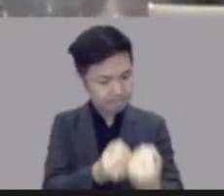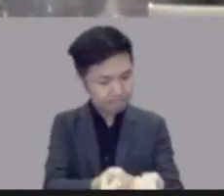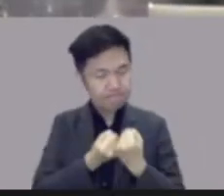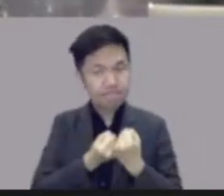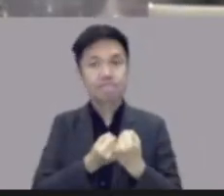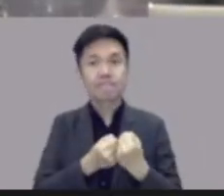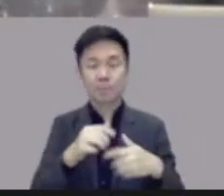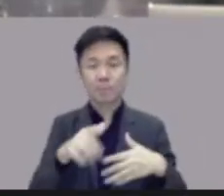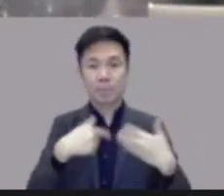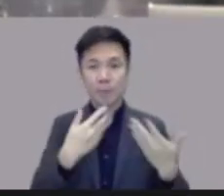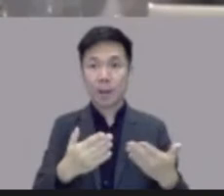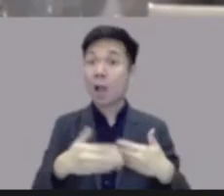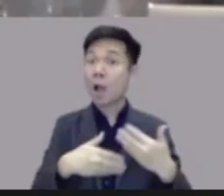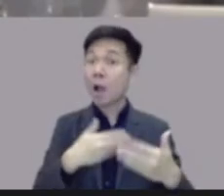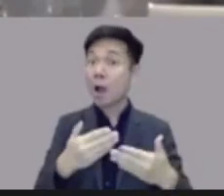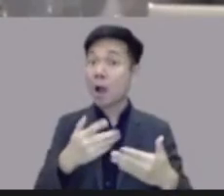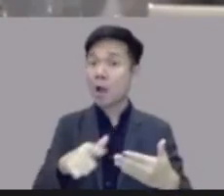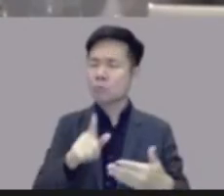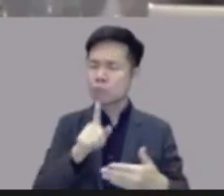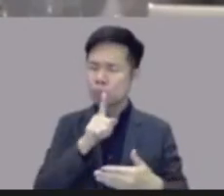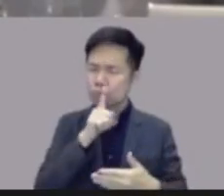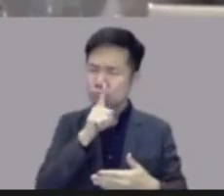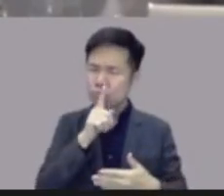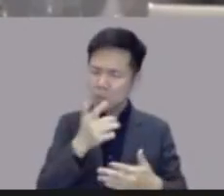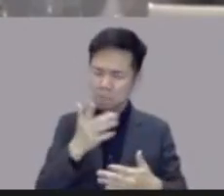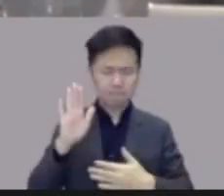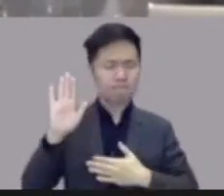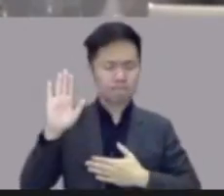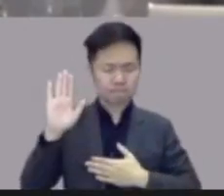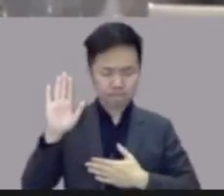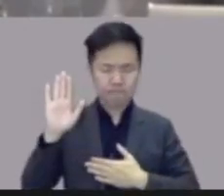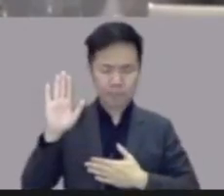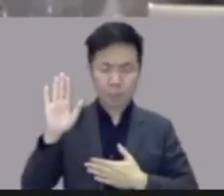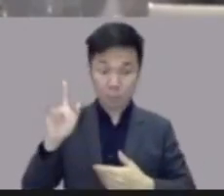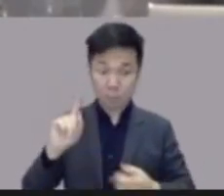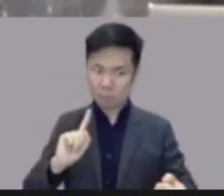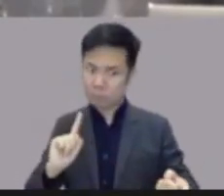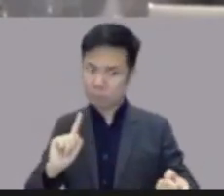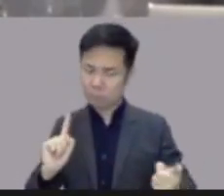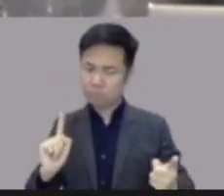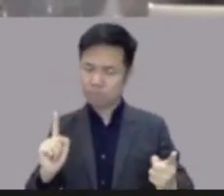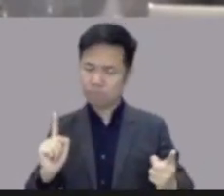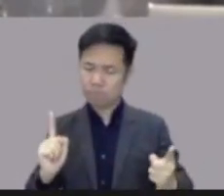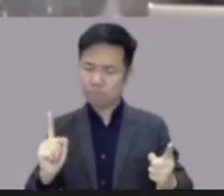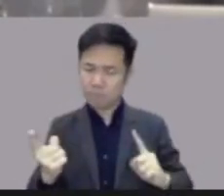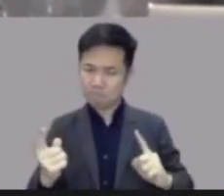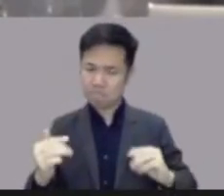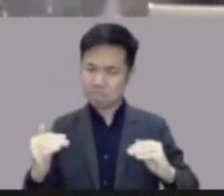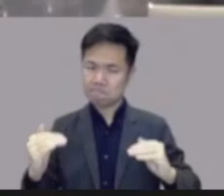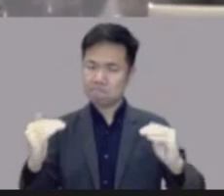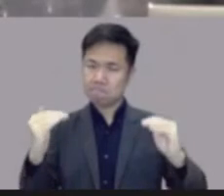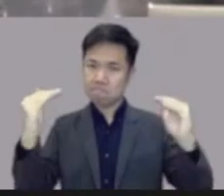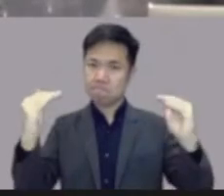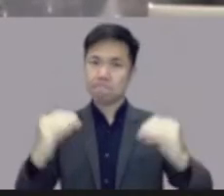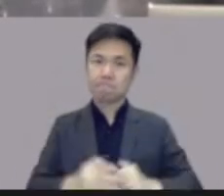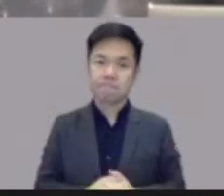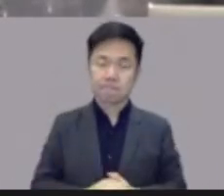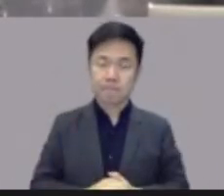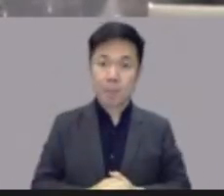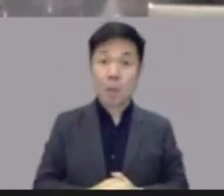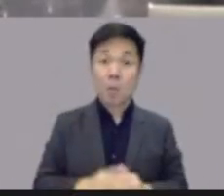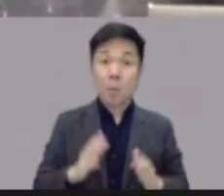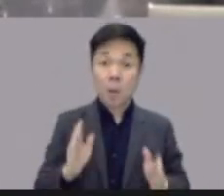realization of genuine reform we must we support strategic creative